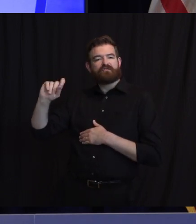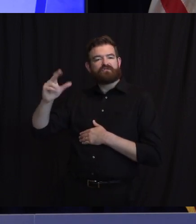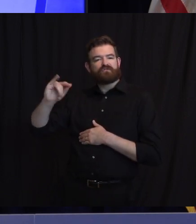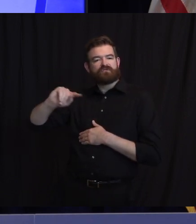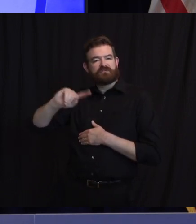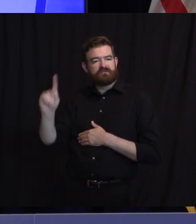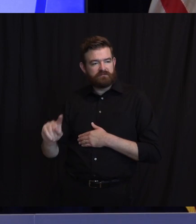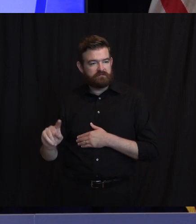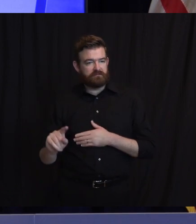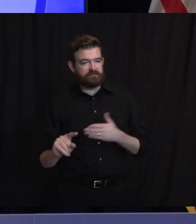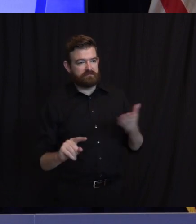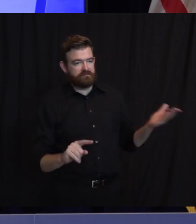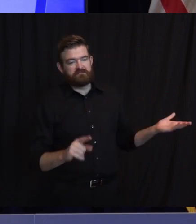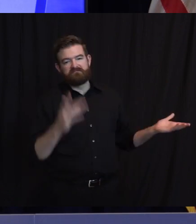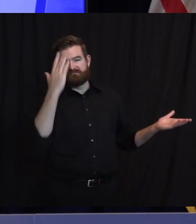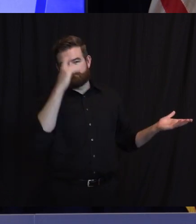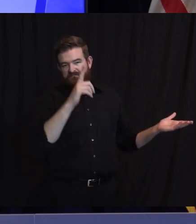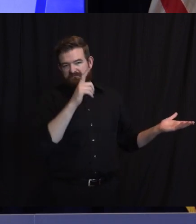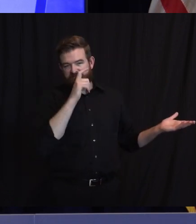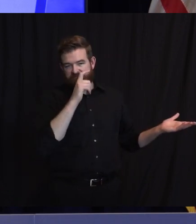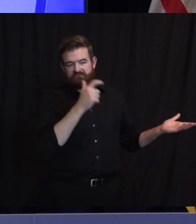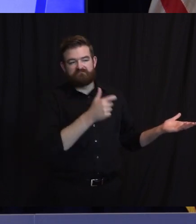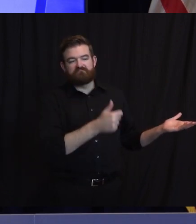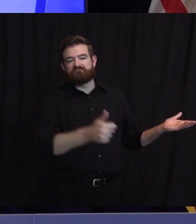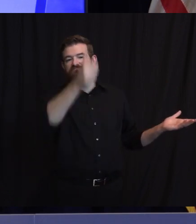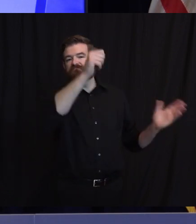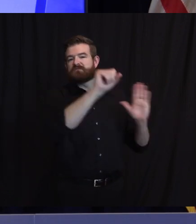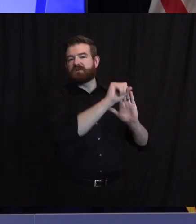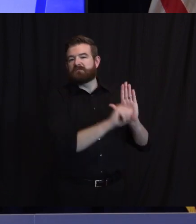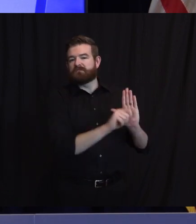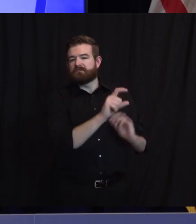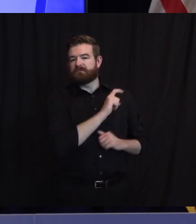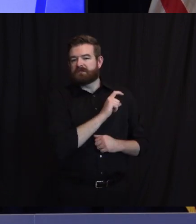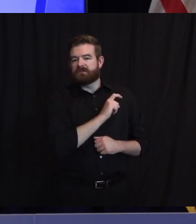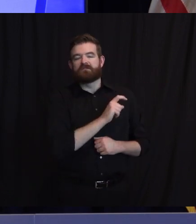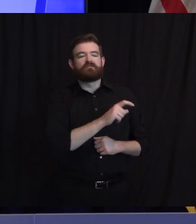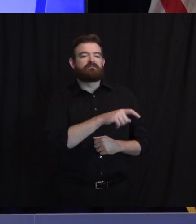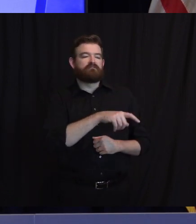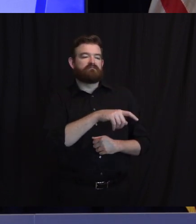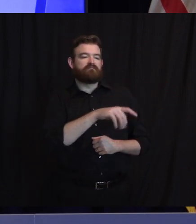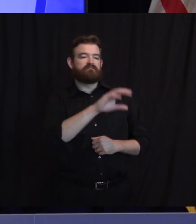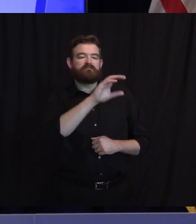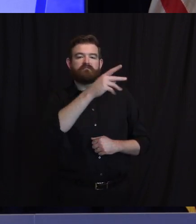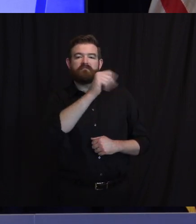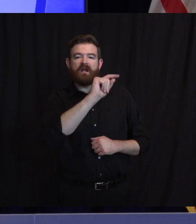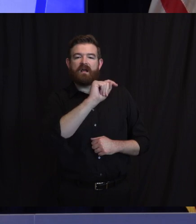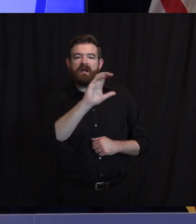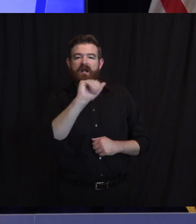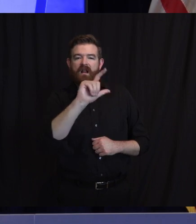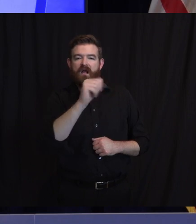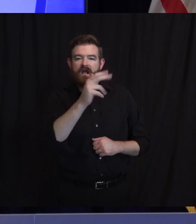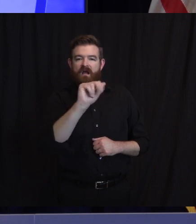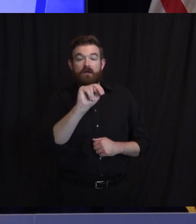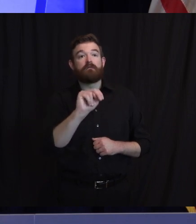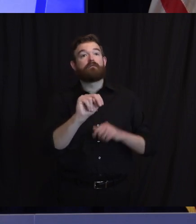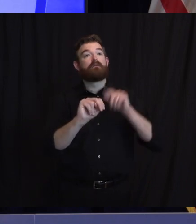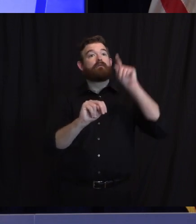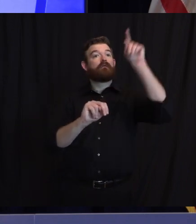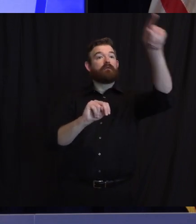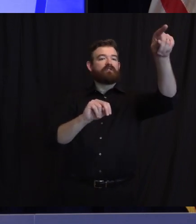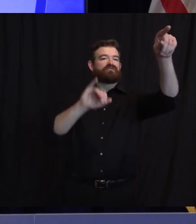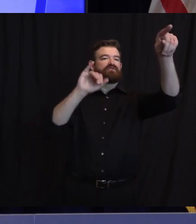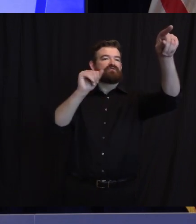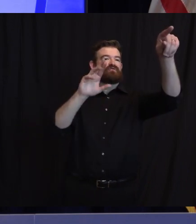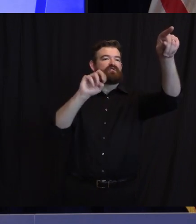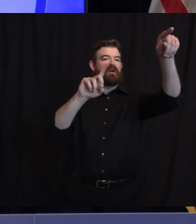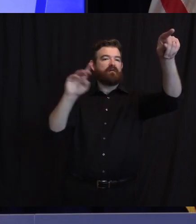the Superintendent of the State Police, Colonel Pat Callahan. Pat. Jared Maples, the Director of the Office of Homeland Security and Preparedness, is with us. Matt Placken will join